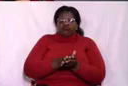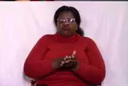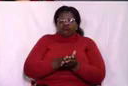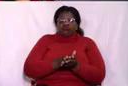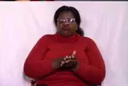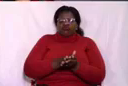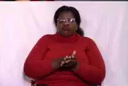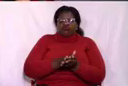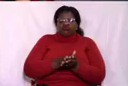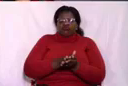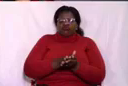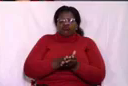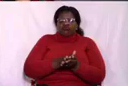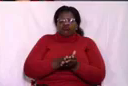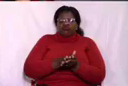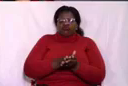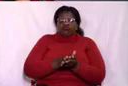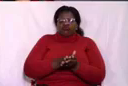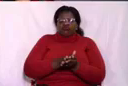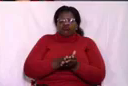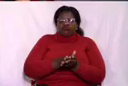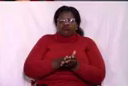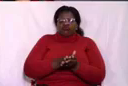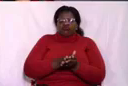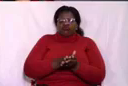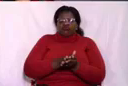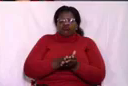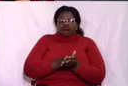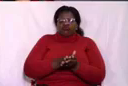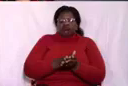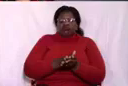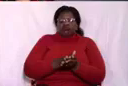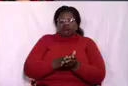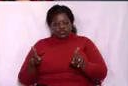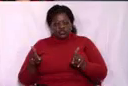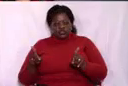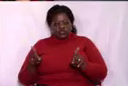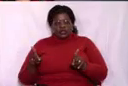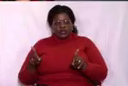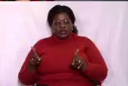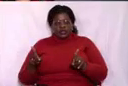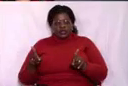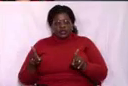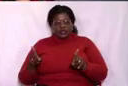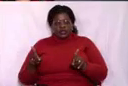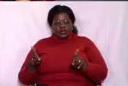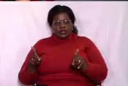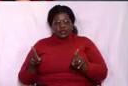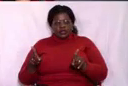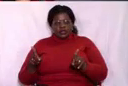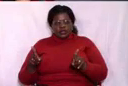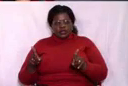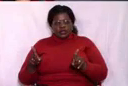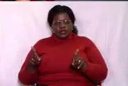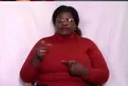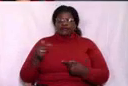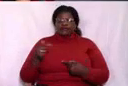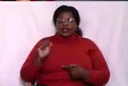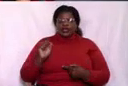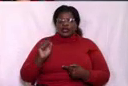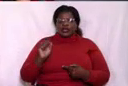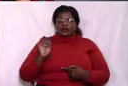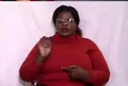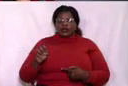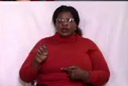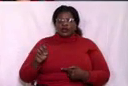different elements that distinguish the game from 30 Seconds. Right. So there's trade a player, only one player